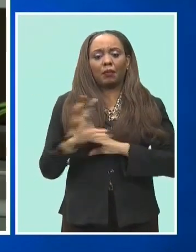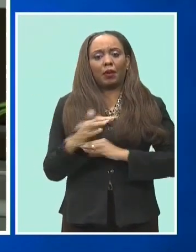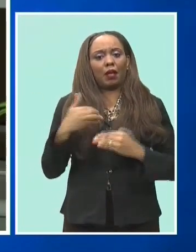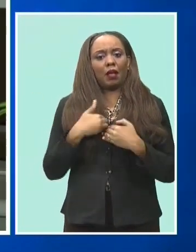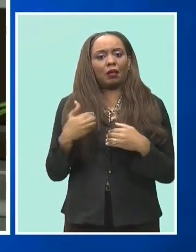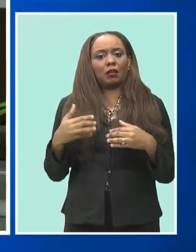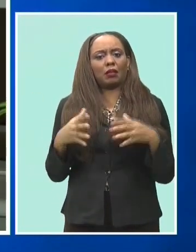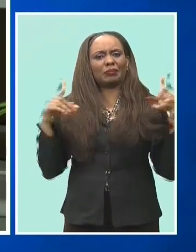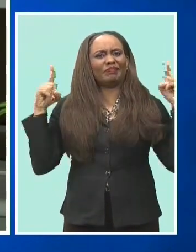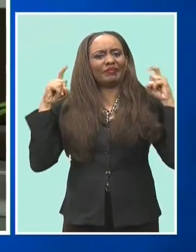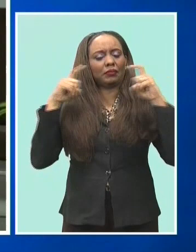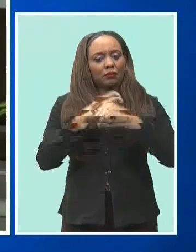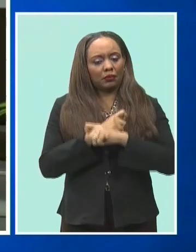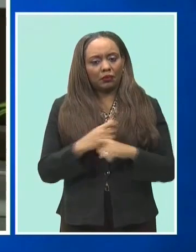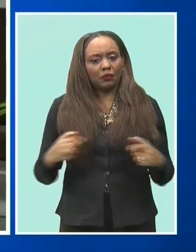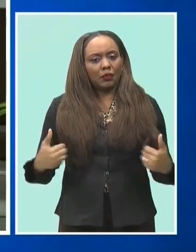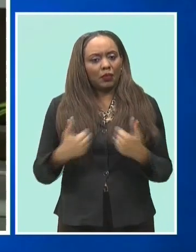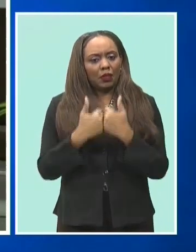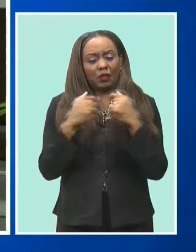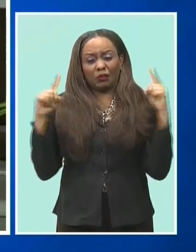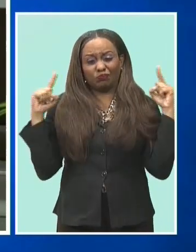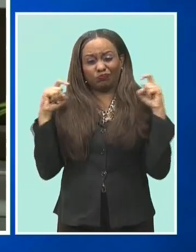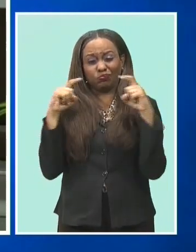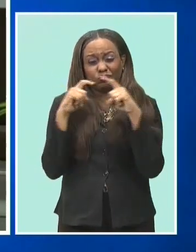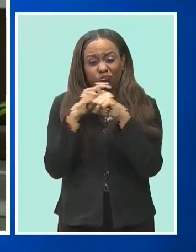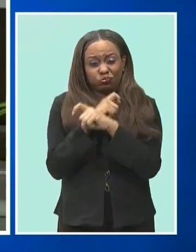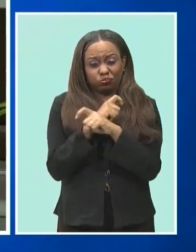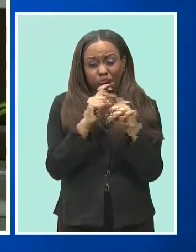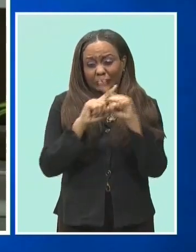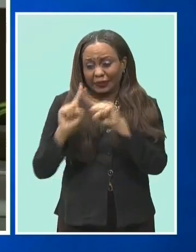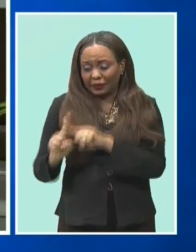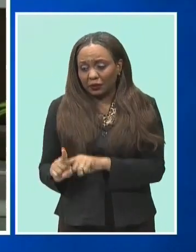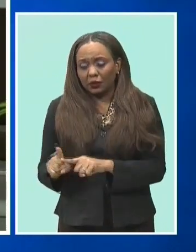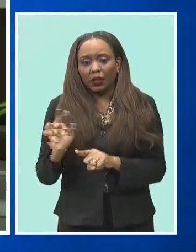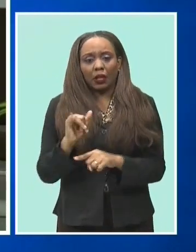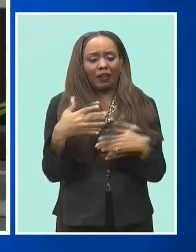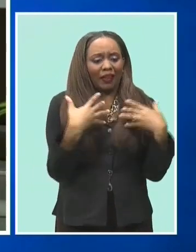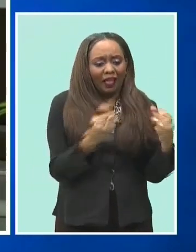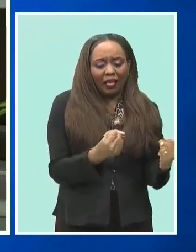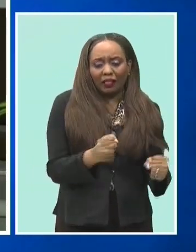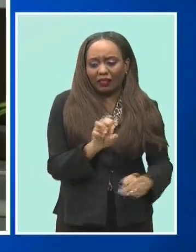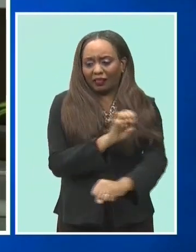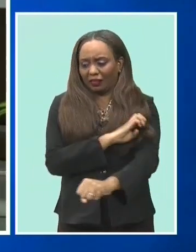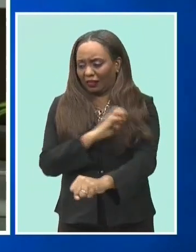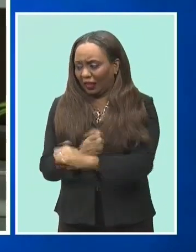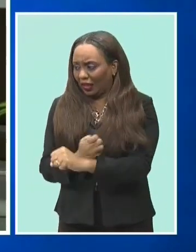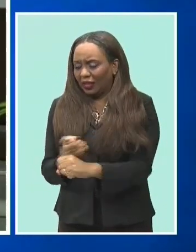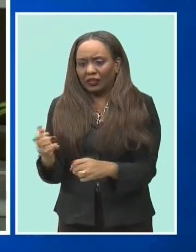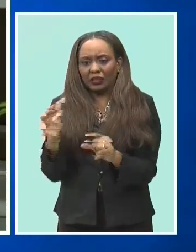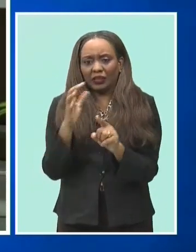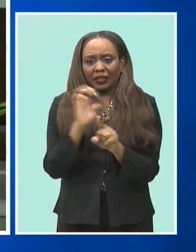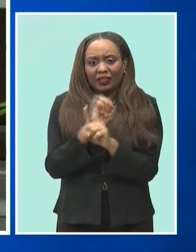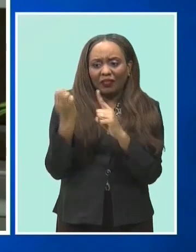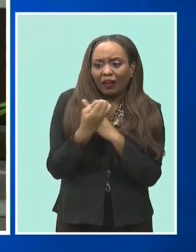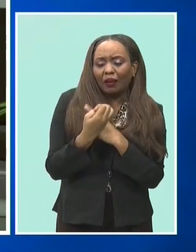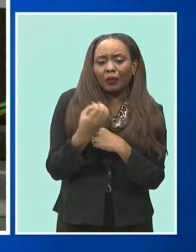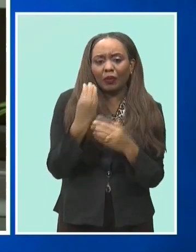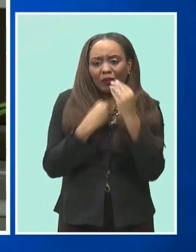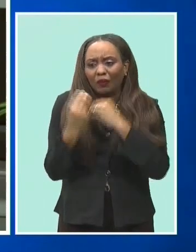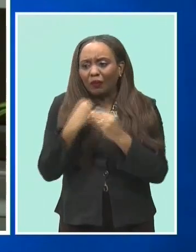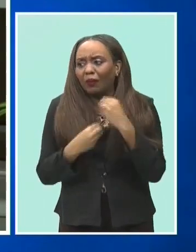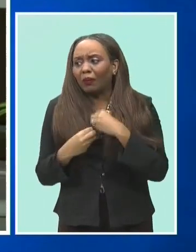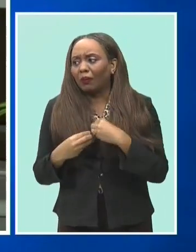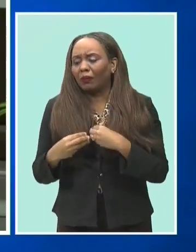faces complex challenges in the areas of health, energy, environment, food security,